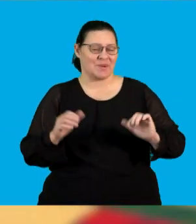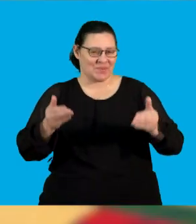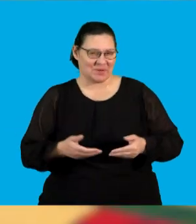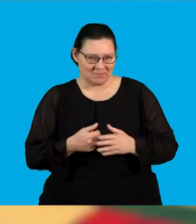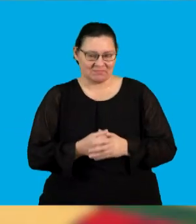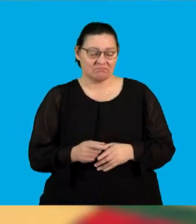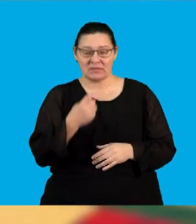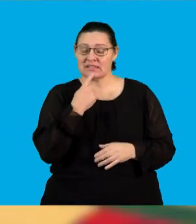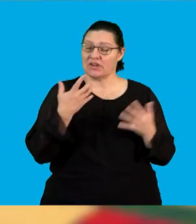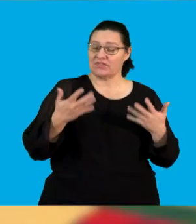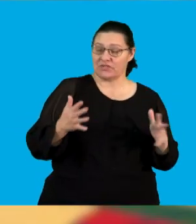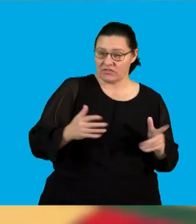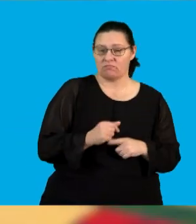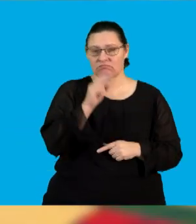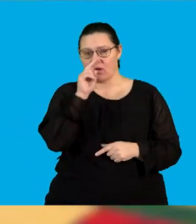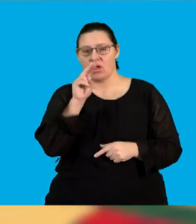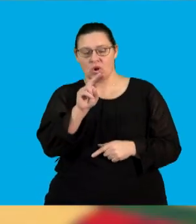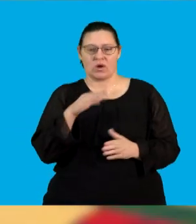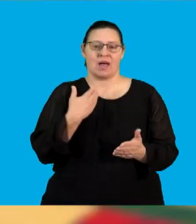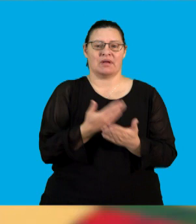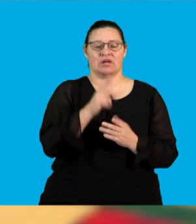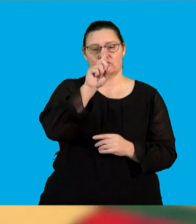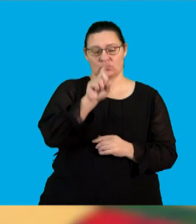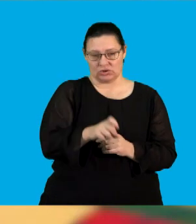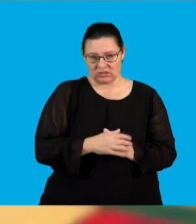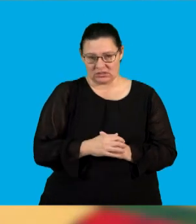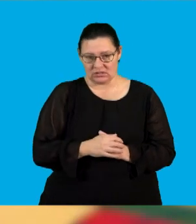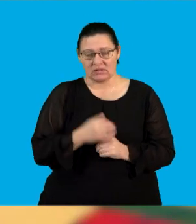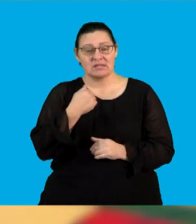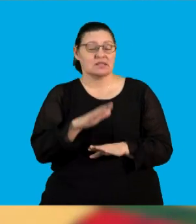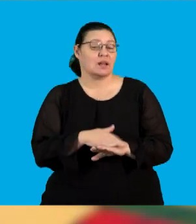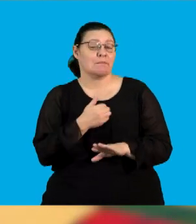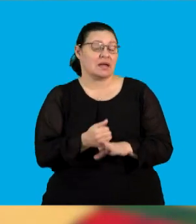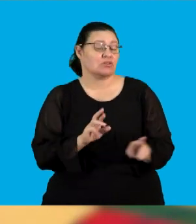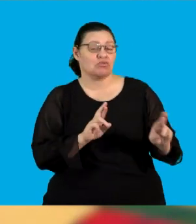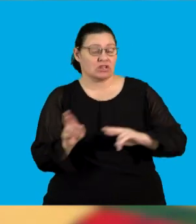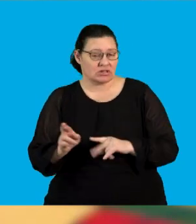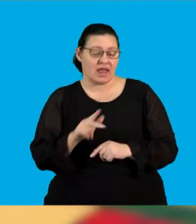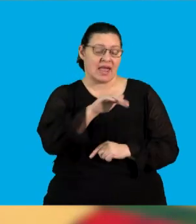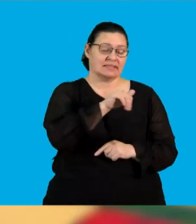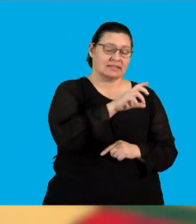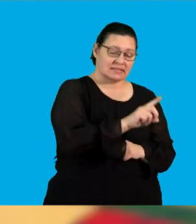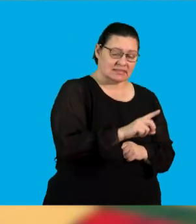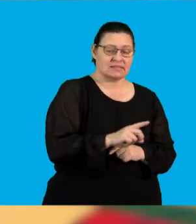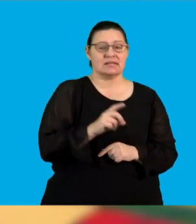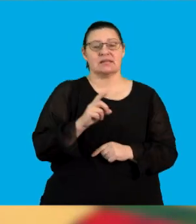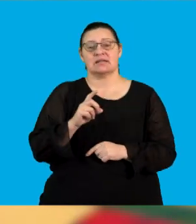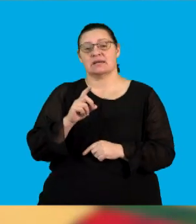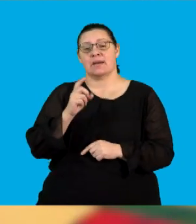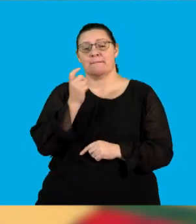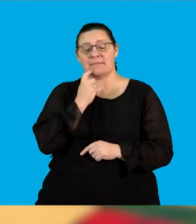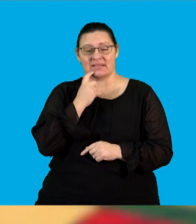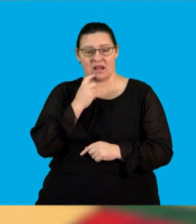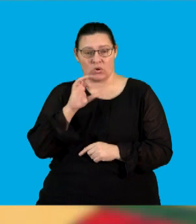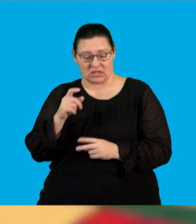Welcome back, learners. So as we have said, we're going to be looking at our application questions, and they are still based on the reaction between an acid metal oxide